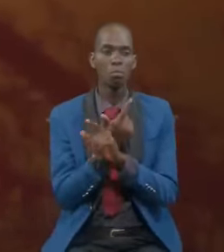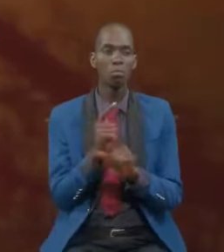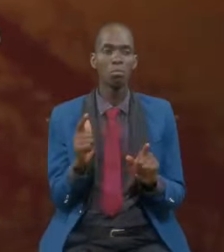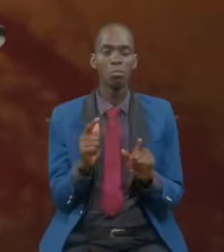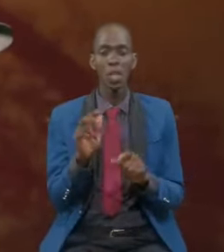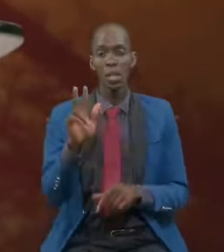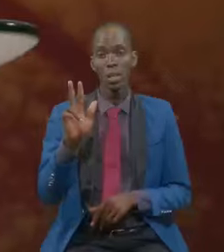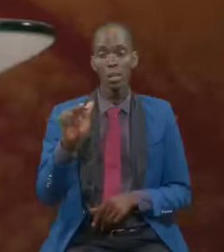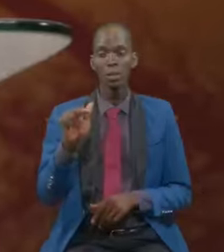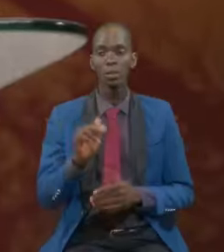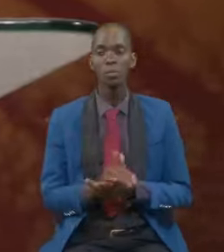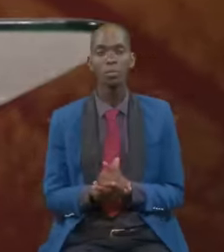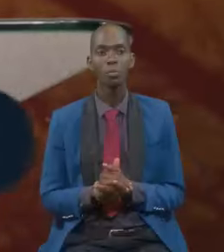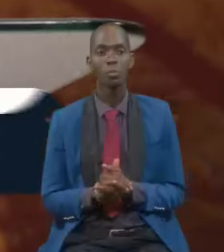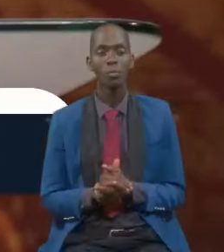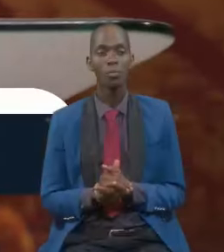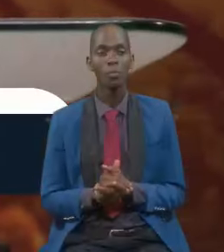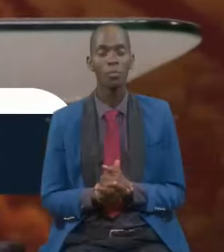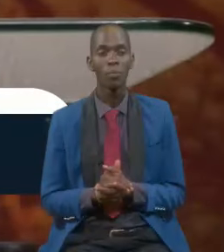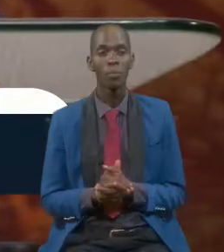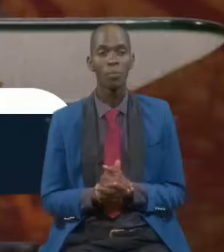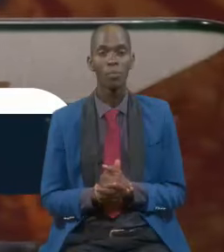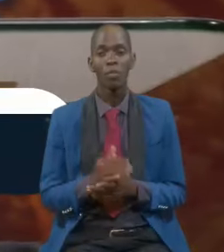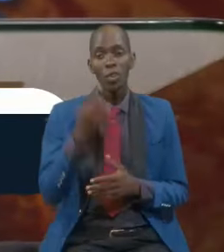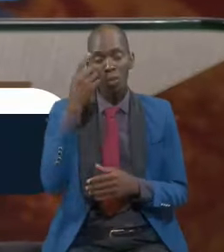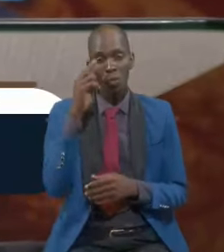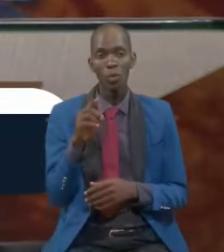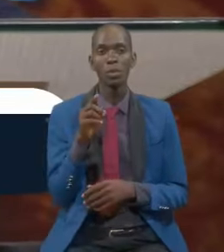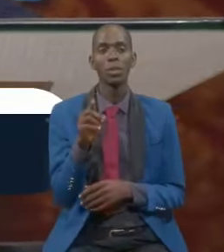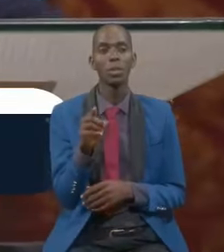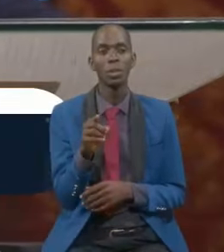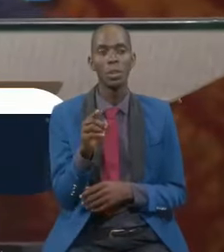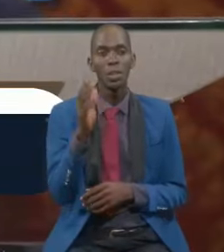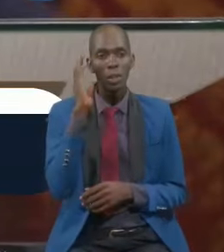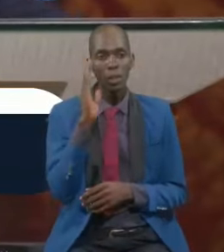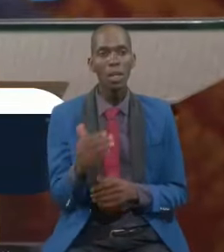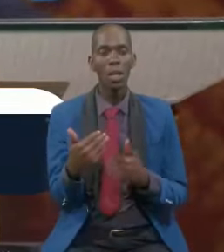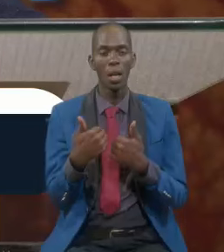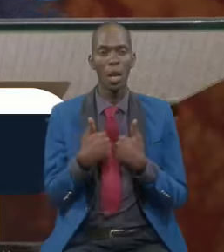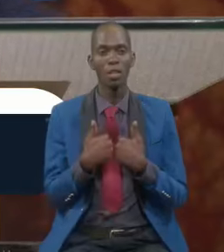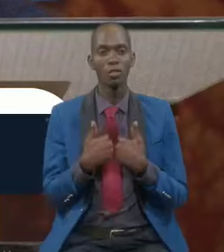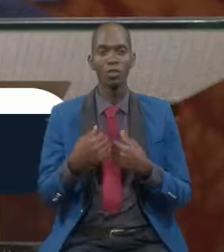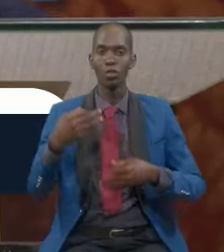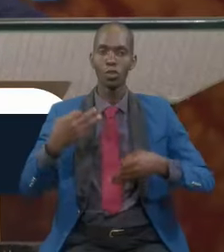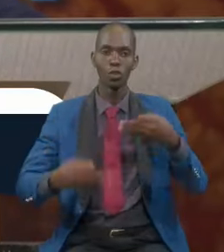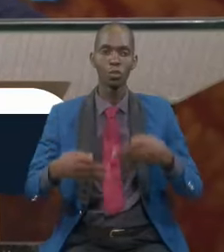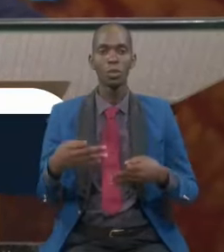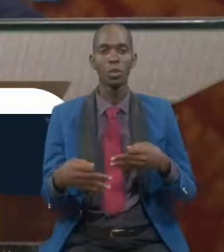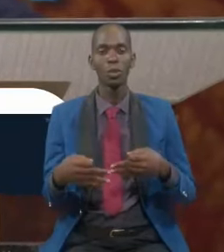Verse 13, it says, for he shall have